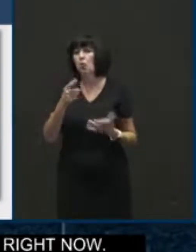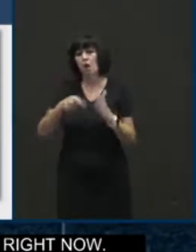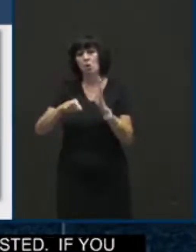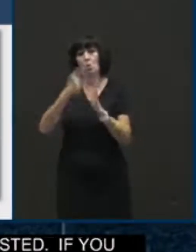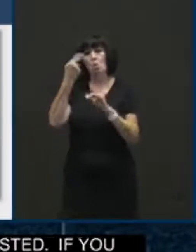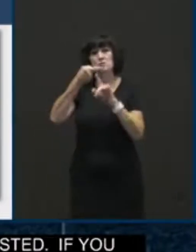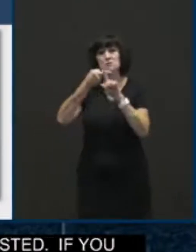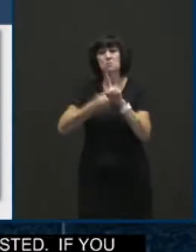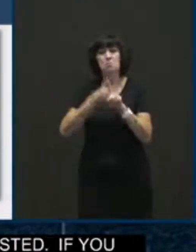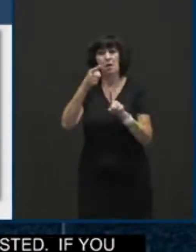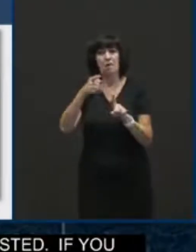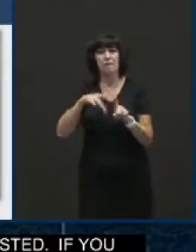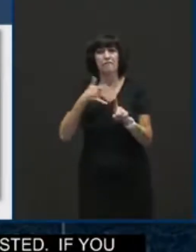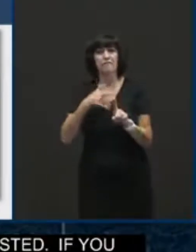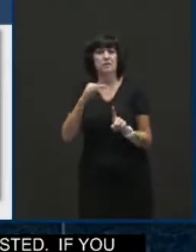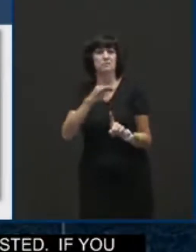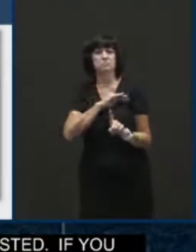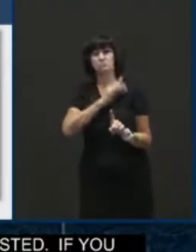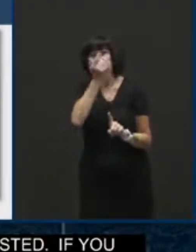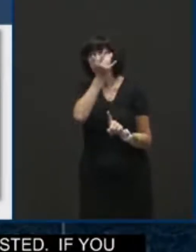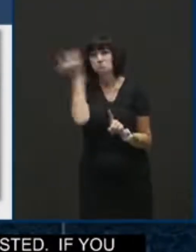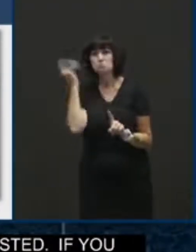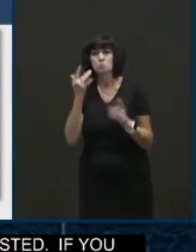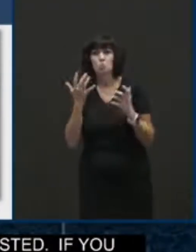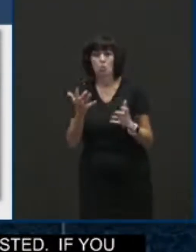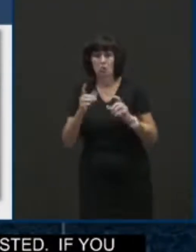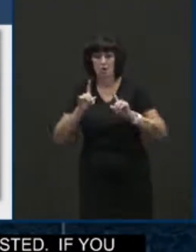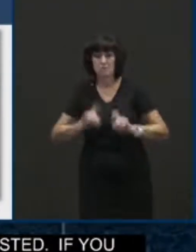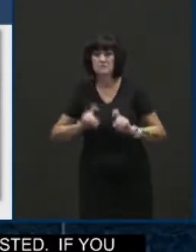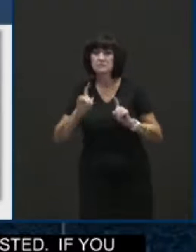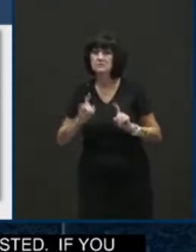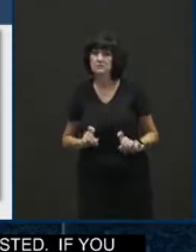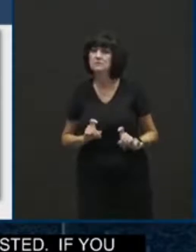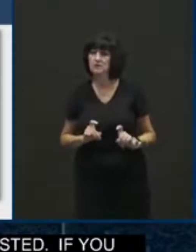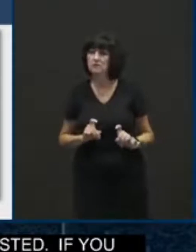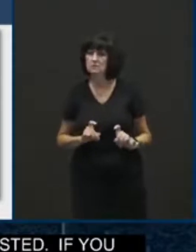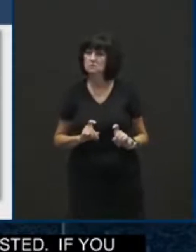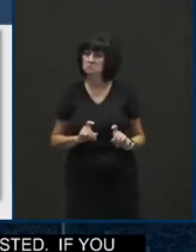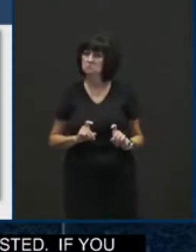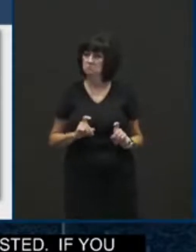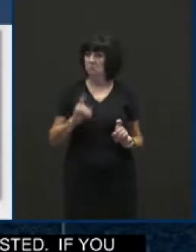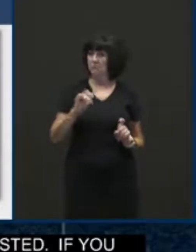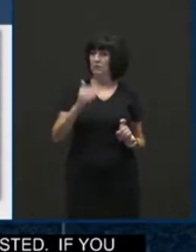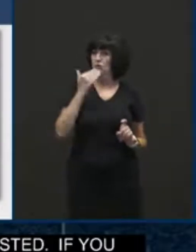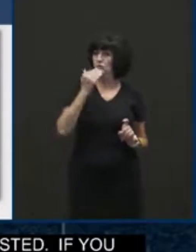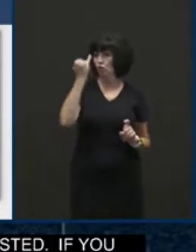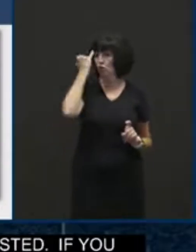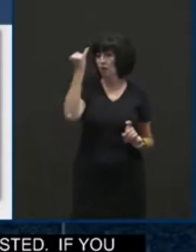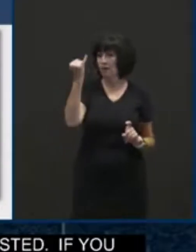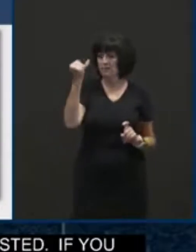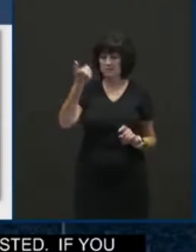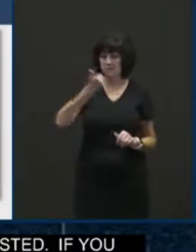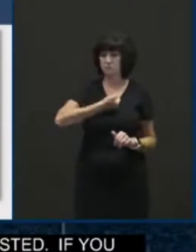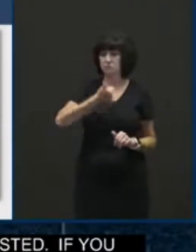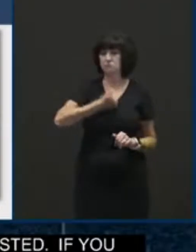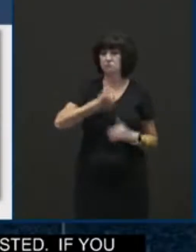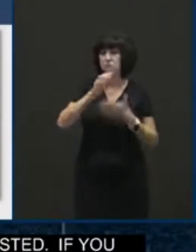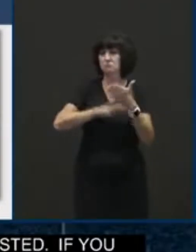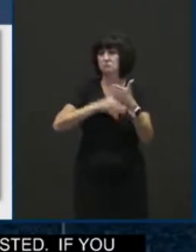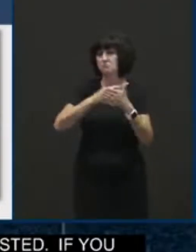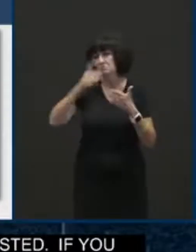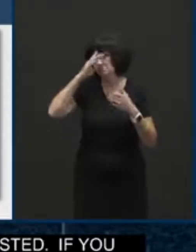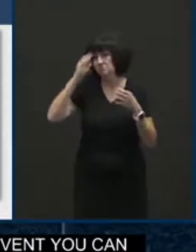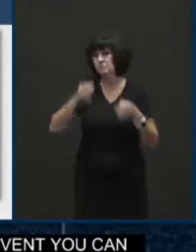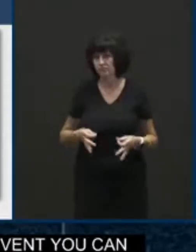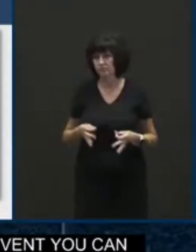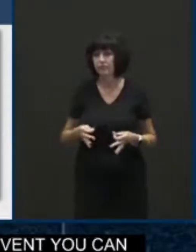is an avenue that you could do and kind of almost know it's something you do every few weeks and do it on your schedule. Two